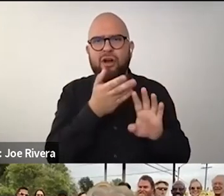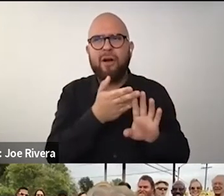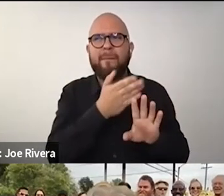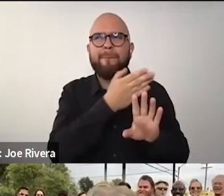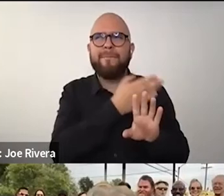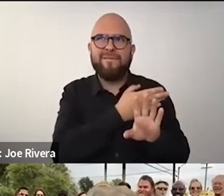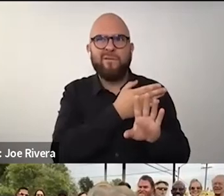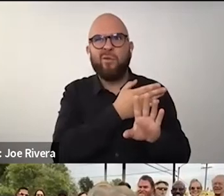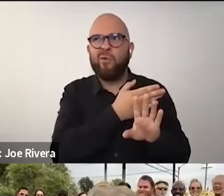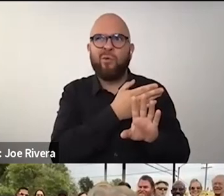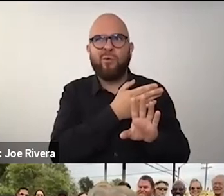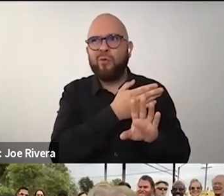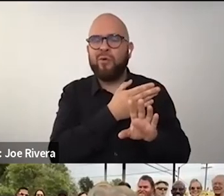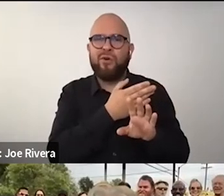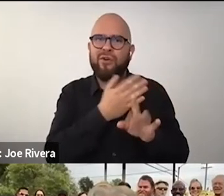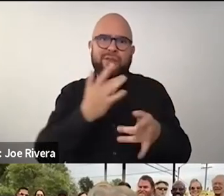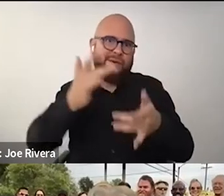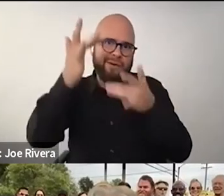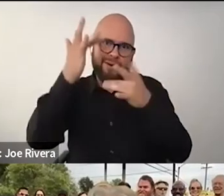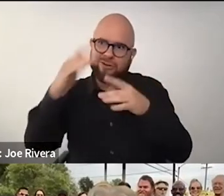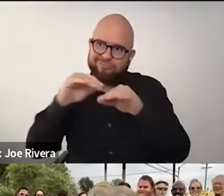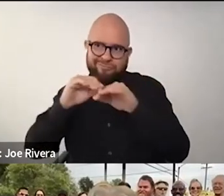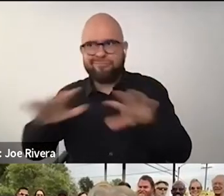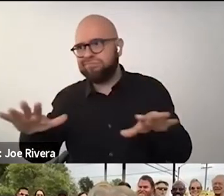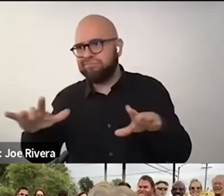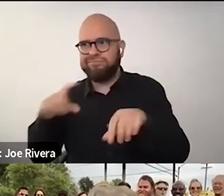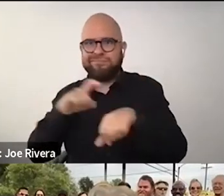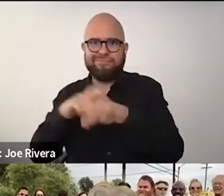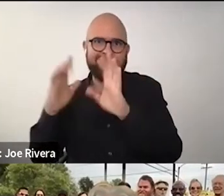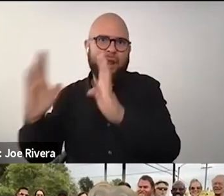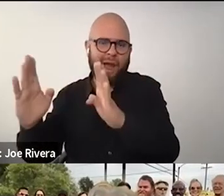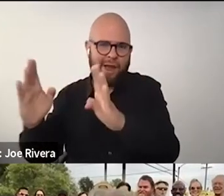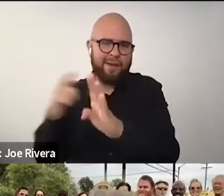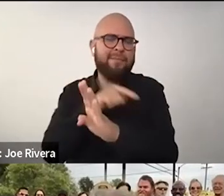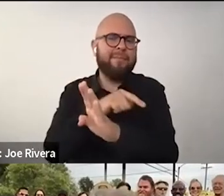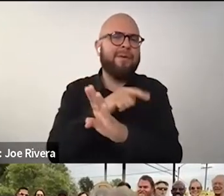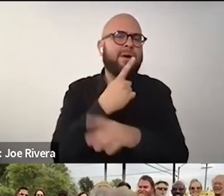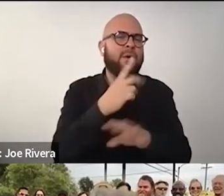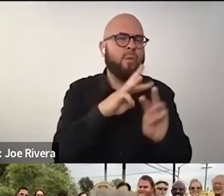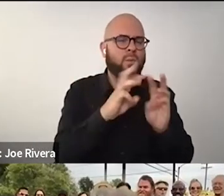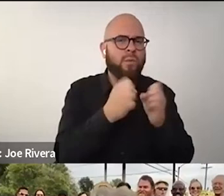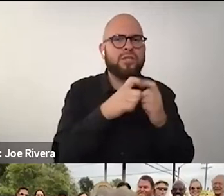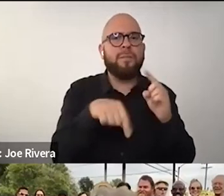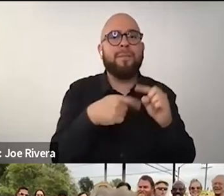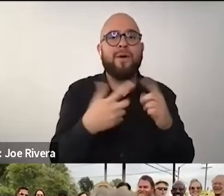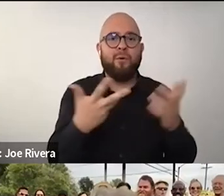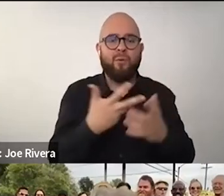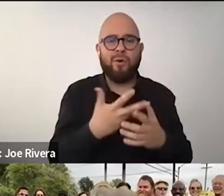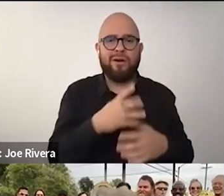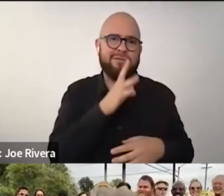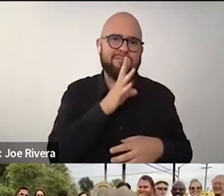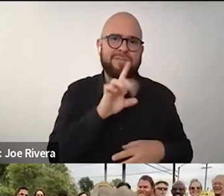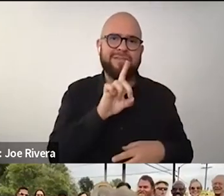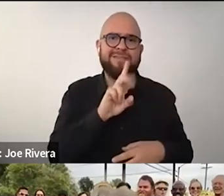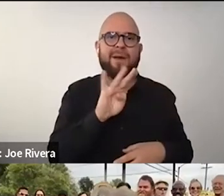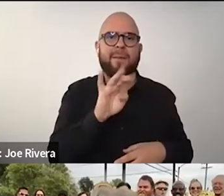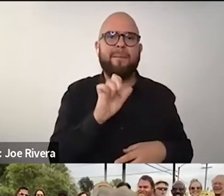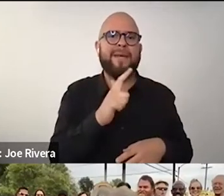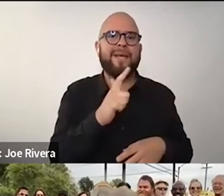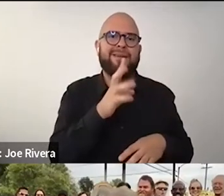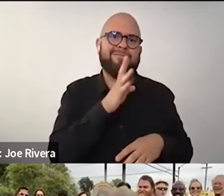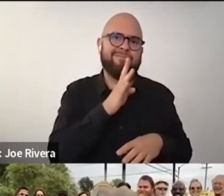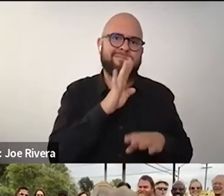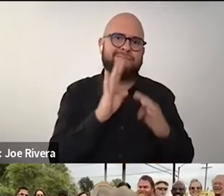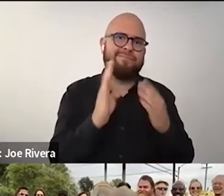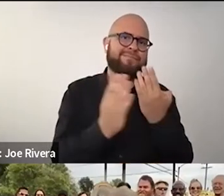pandemic time was about dubbing. And in that meeting, we basically invited some members who